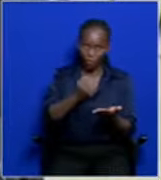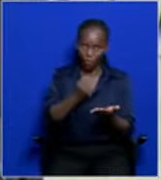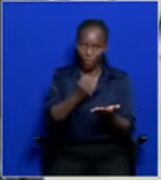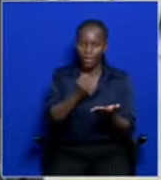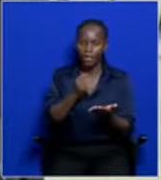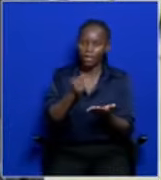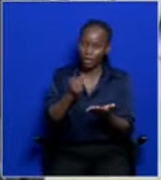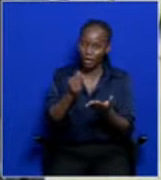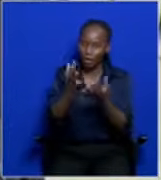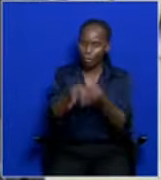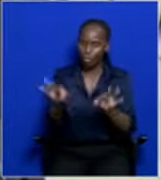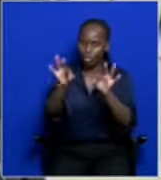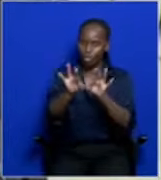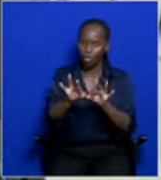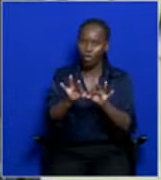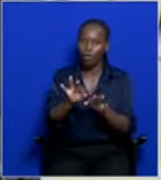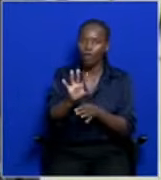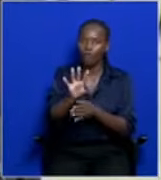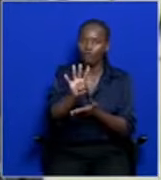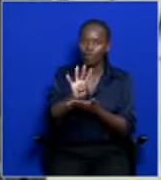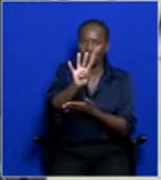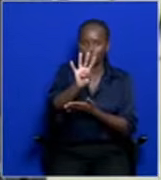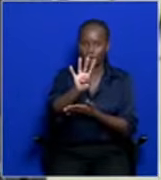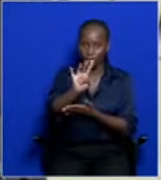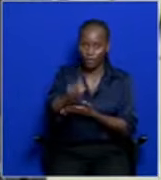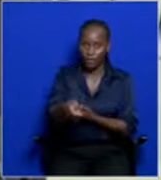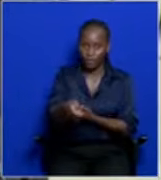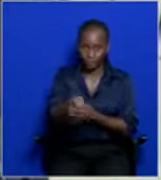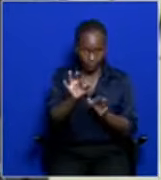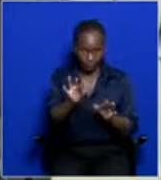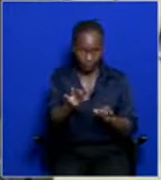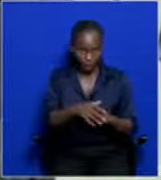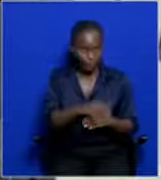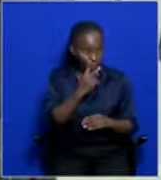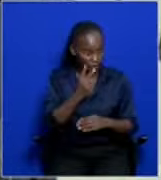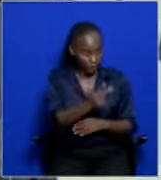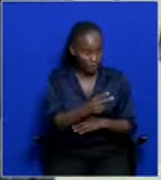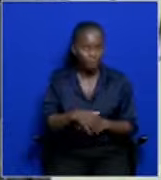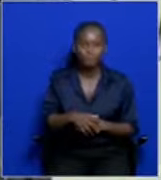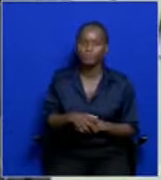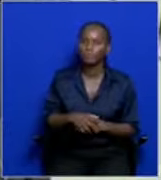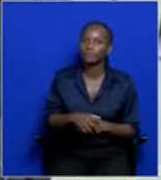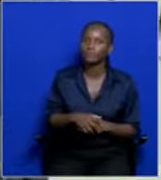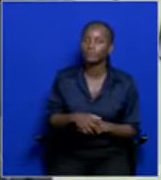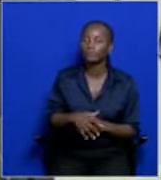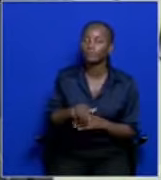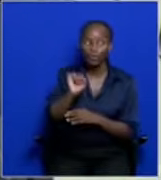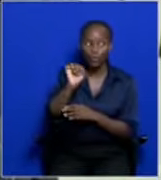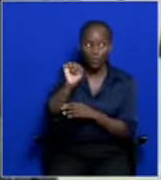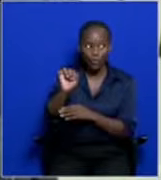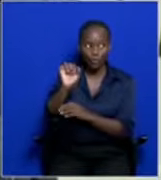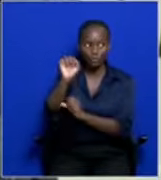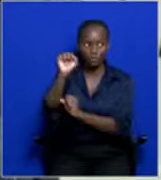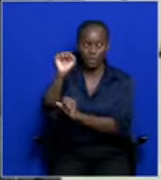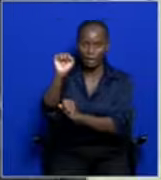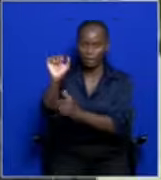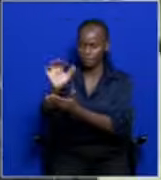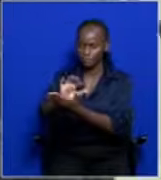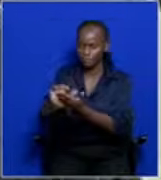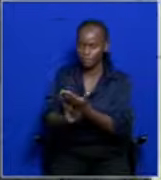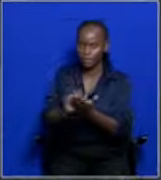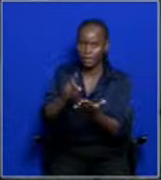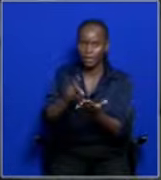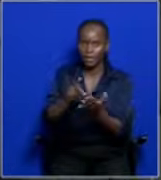Yeah, what you I have see here. it, Now, if you go to your statement at paragraph 59, you provide